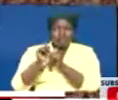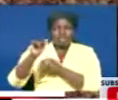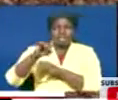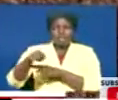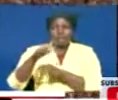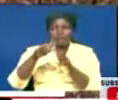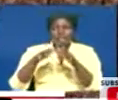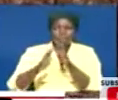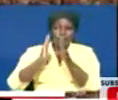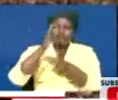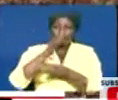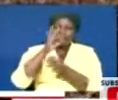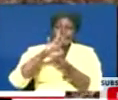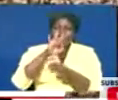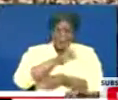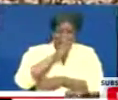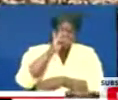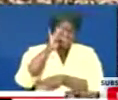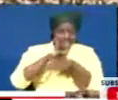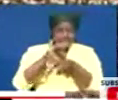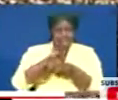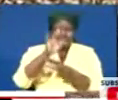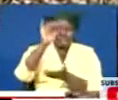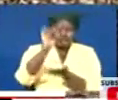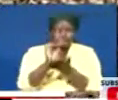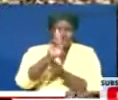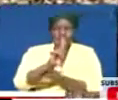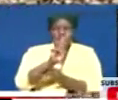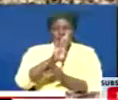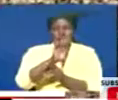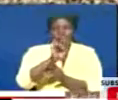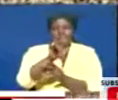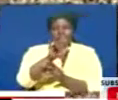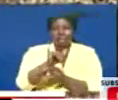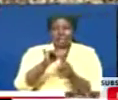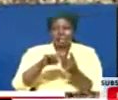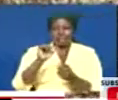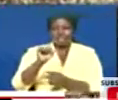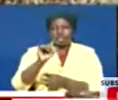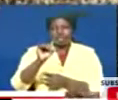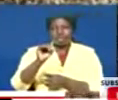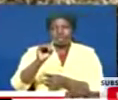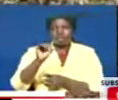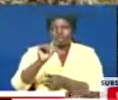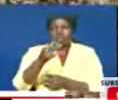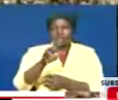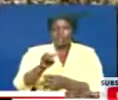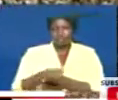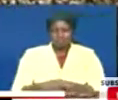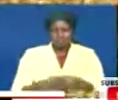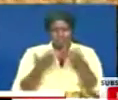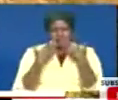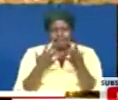be affected by reduced uptake of sorghum and barley grain for production. In addition, finished goods